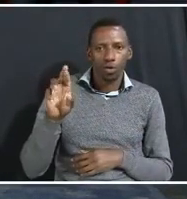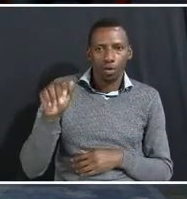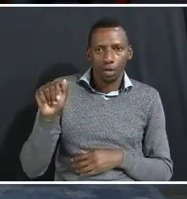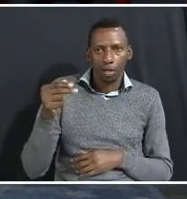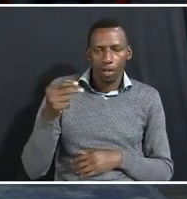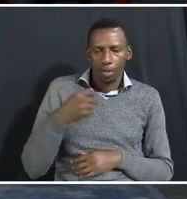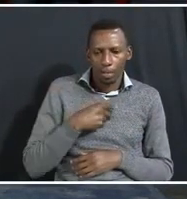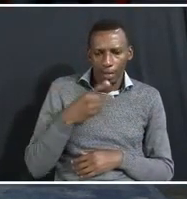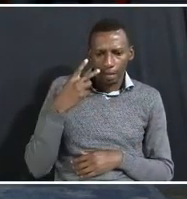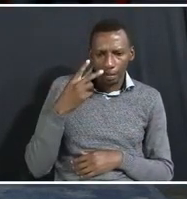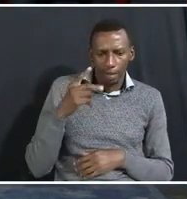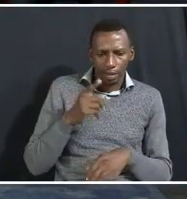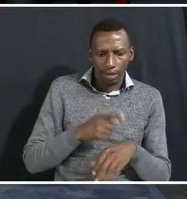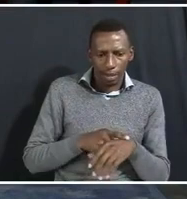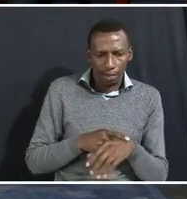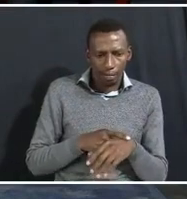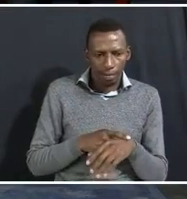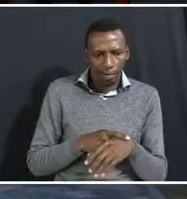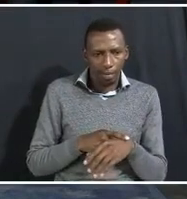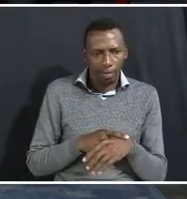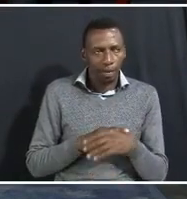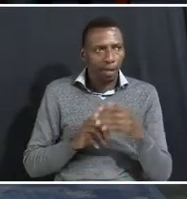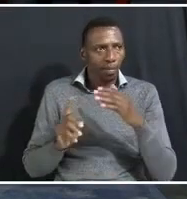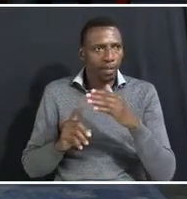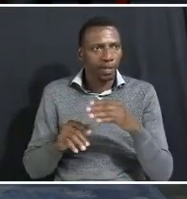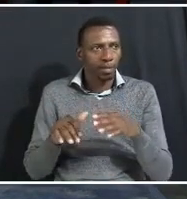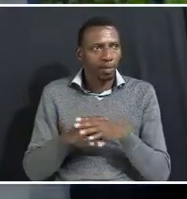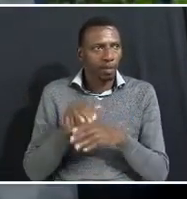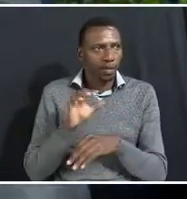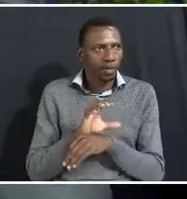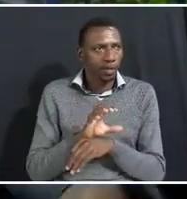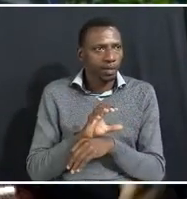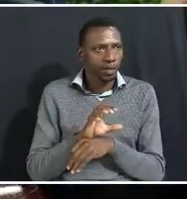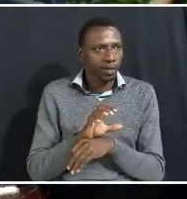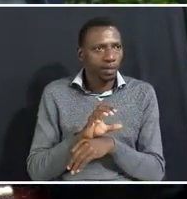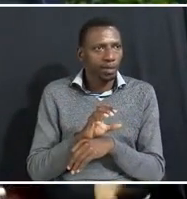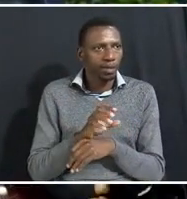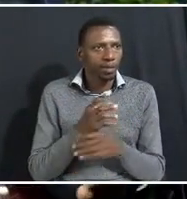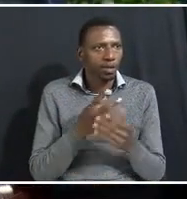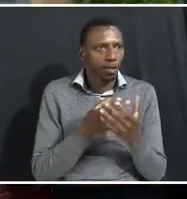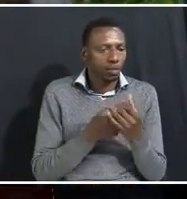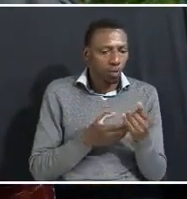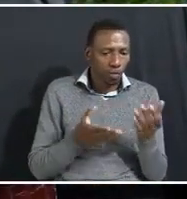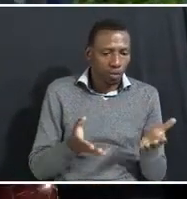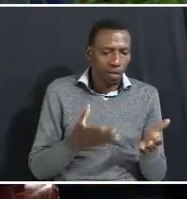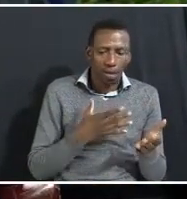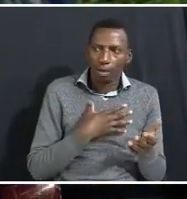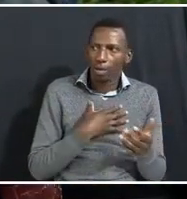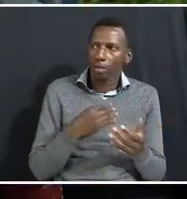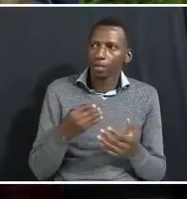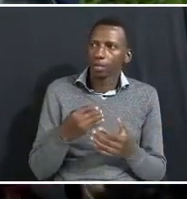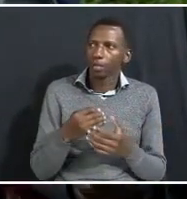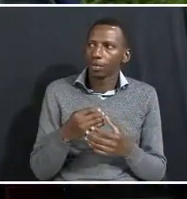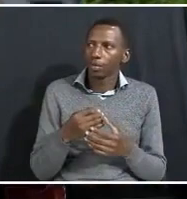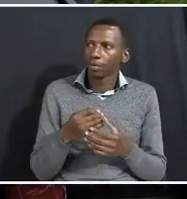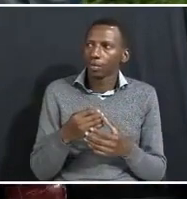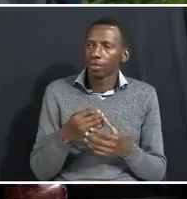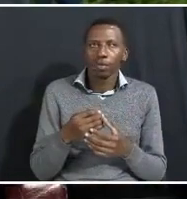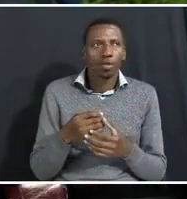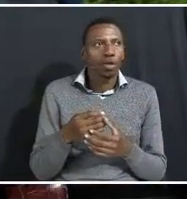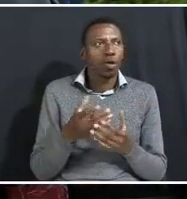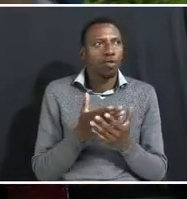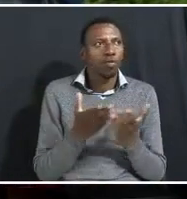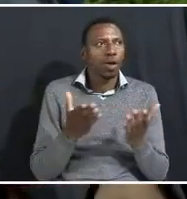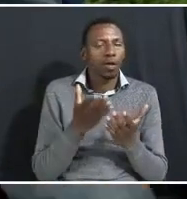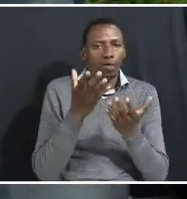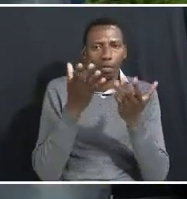ministering to the church members, both here and where you are saying